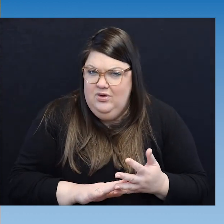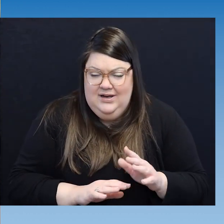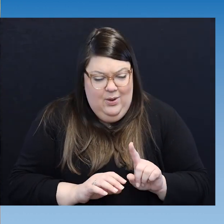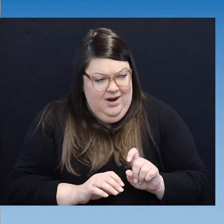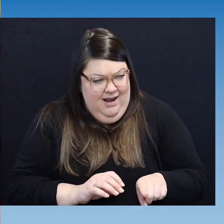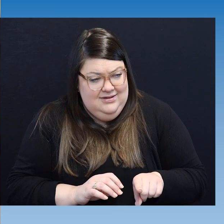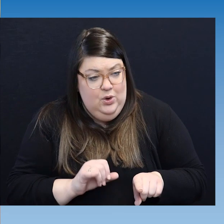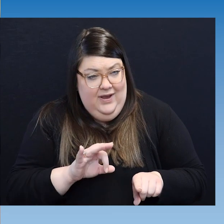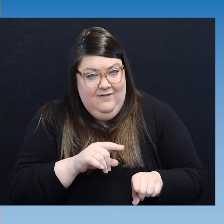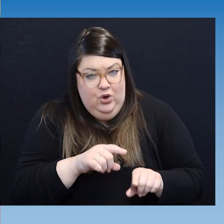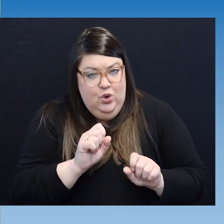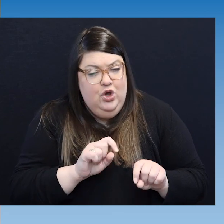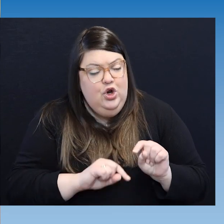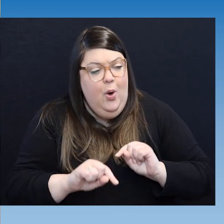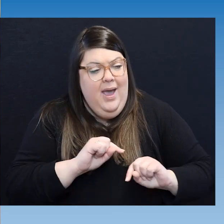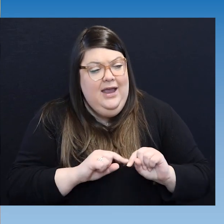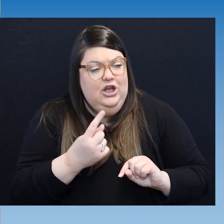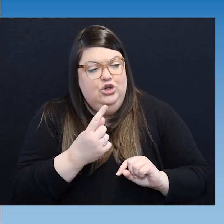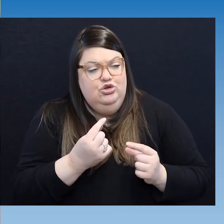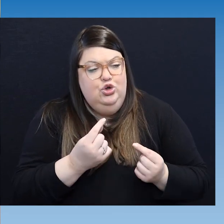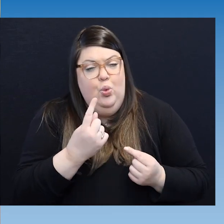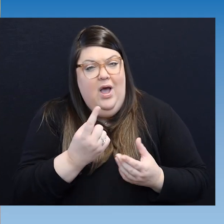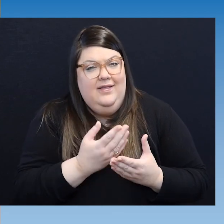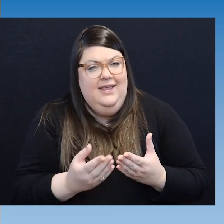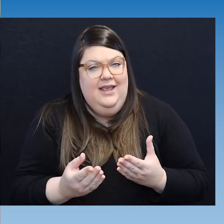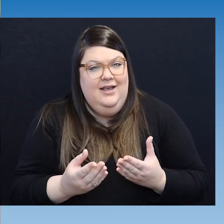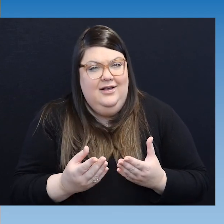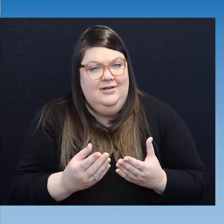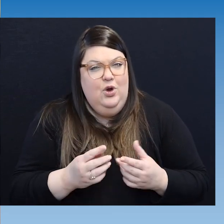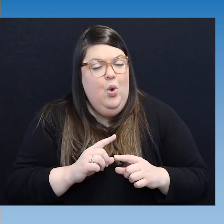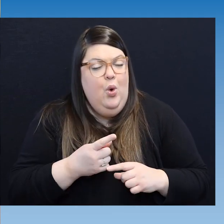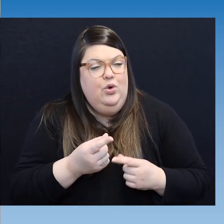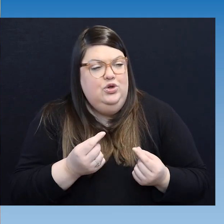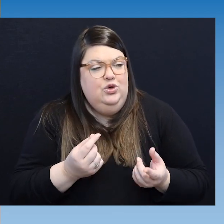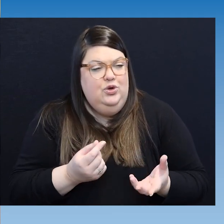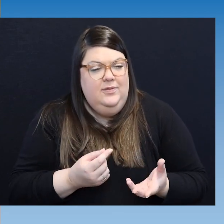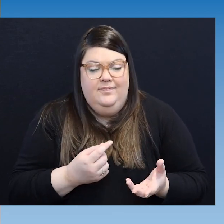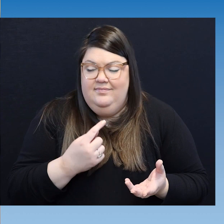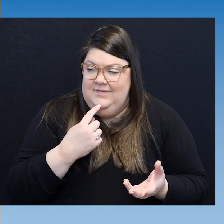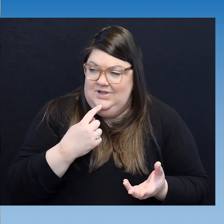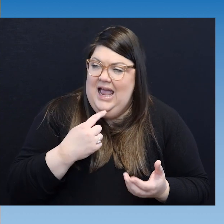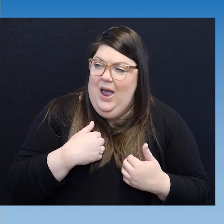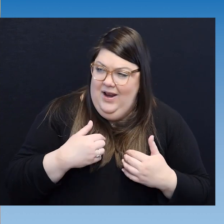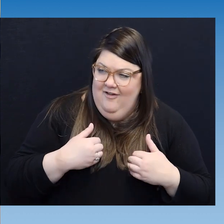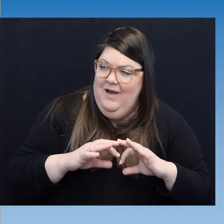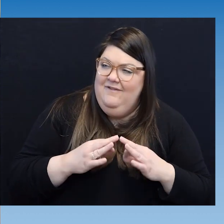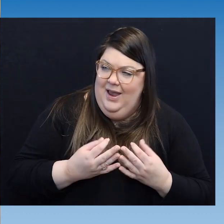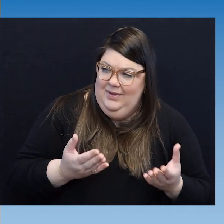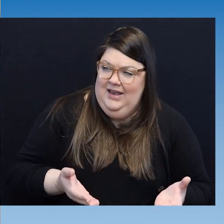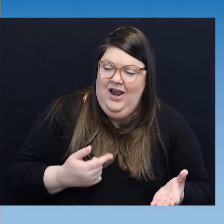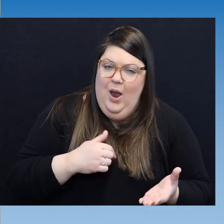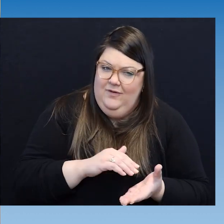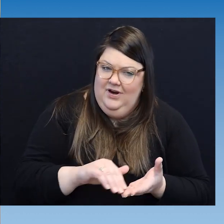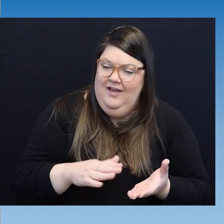them, so if you could go back and do one thing, what would it be? And a lot of them said, I would have my family here. I